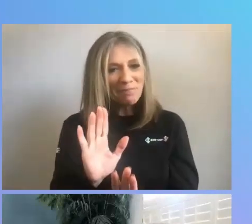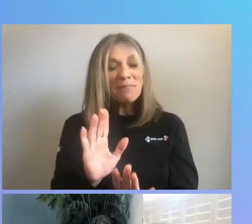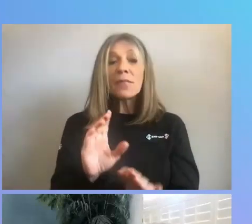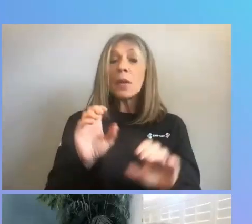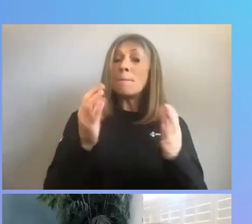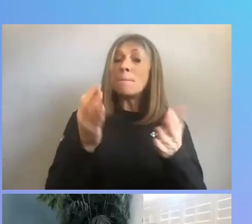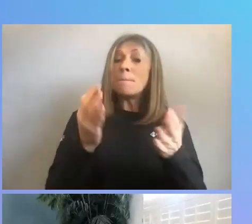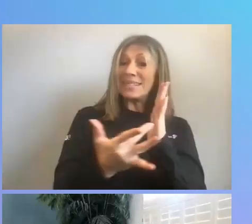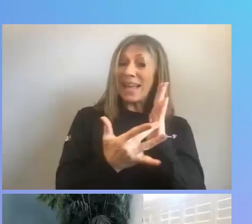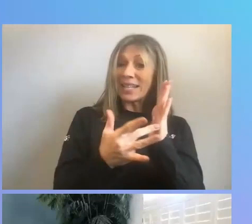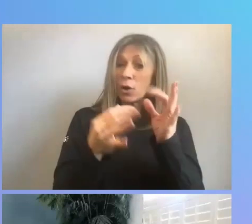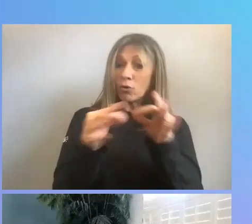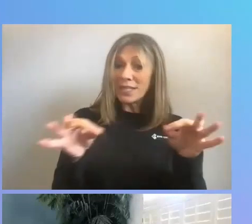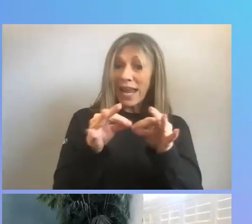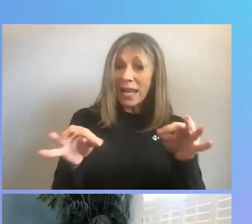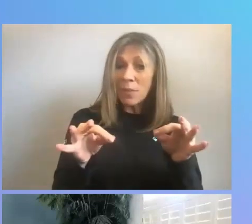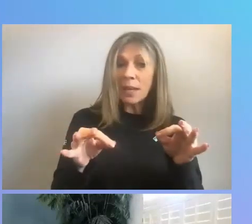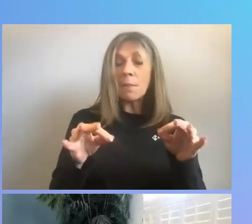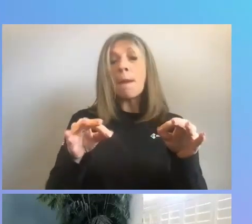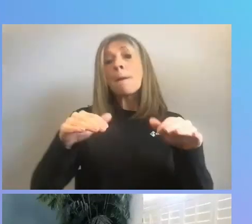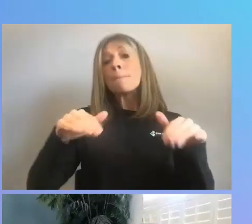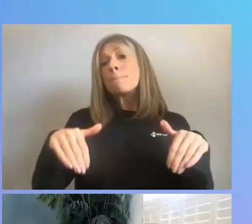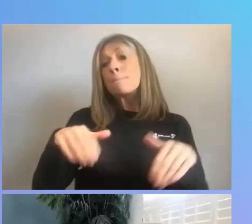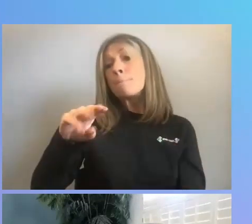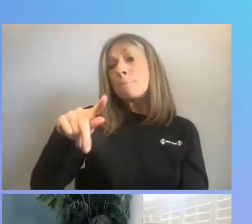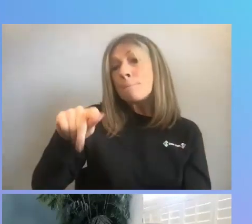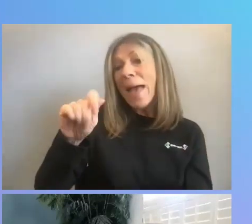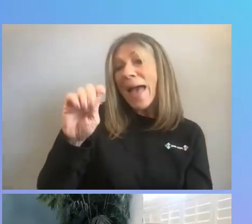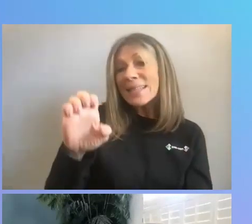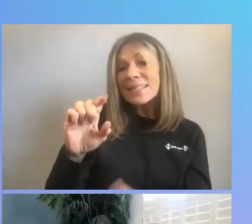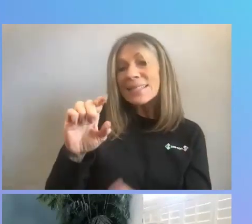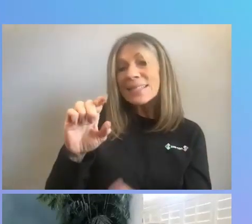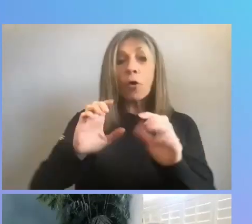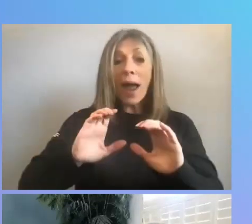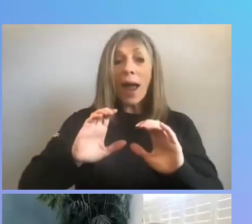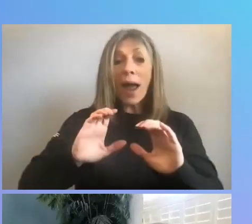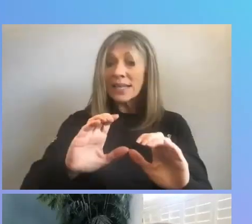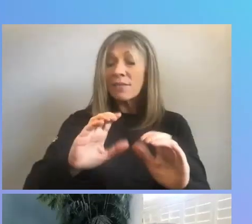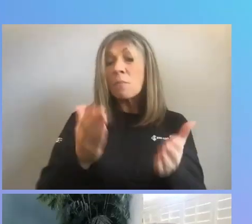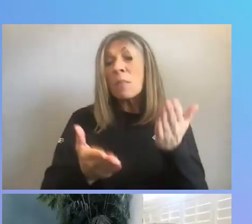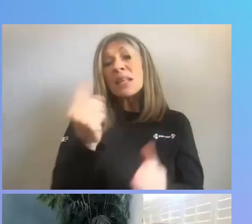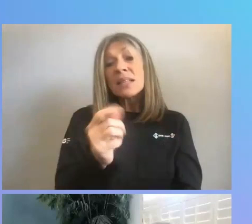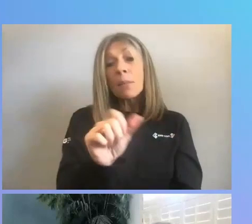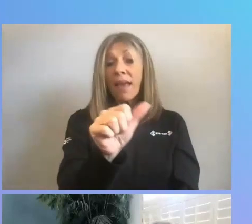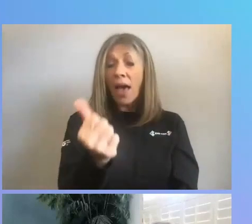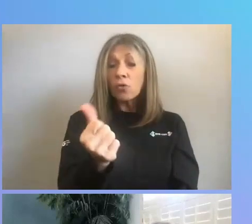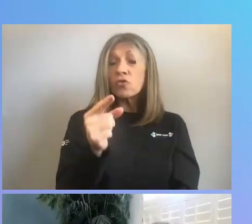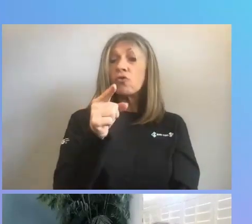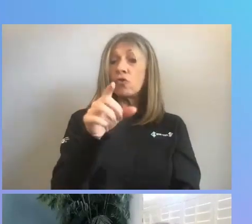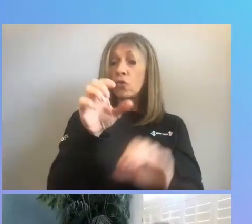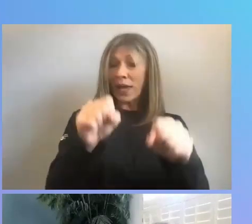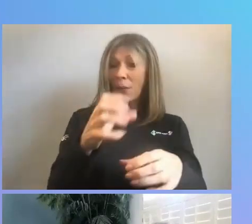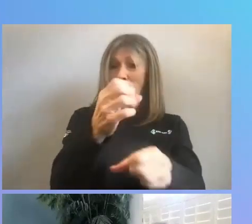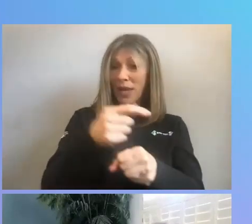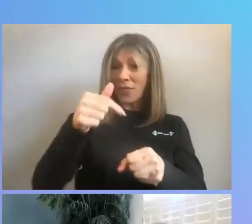technical statement, passive or active? Or what about something else? So you can, when you get this